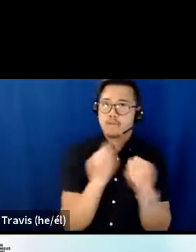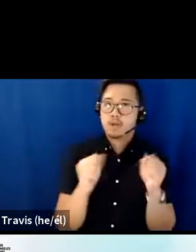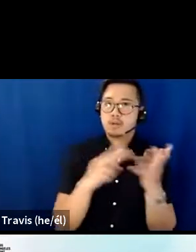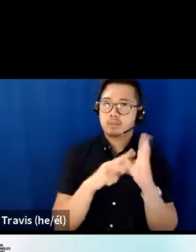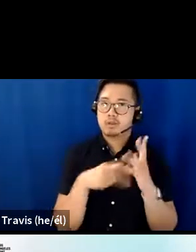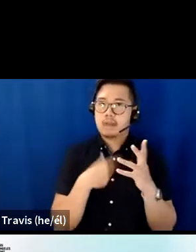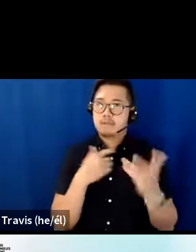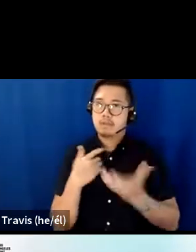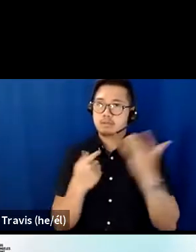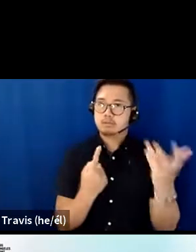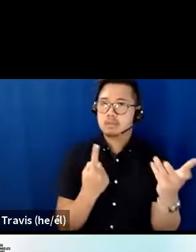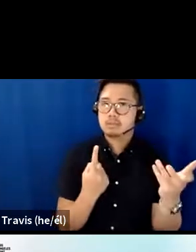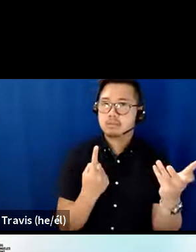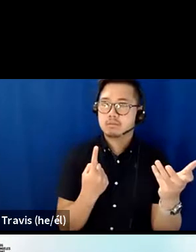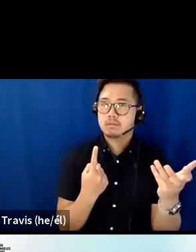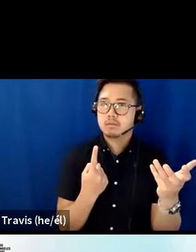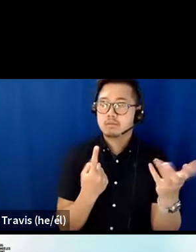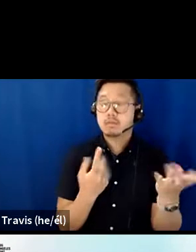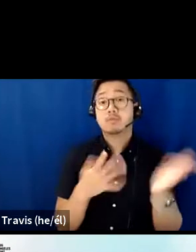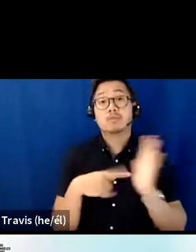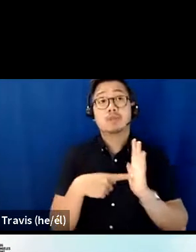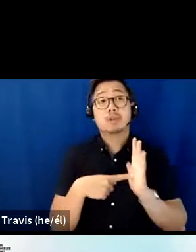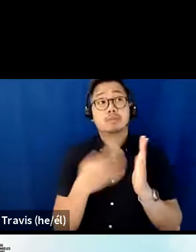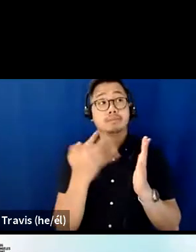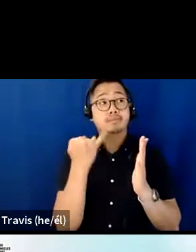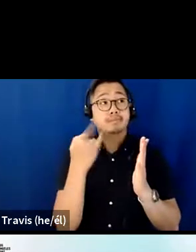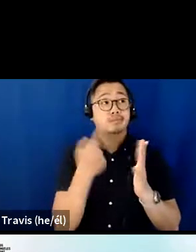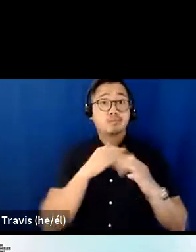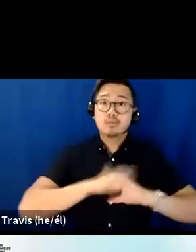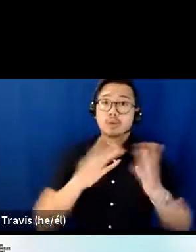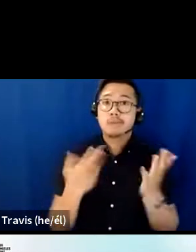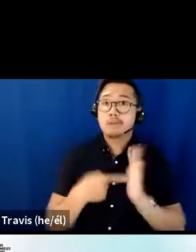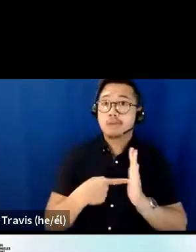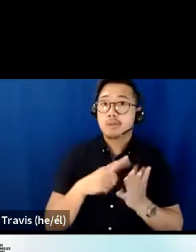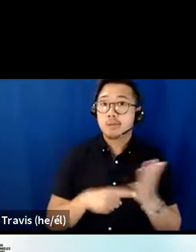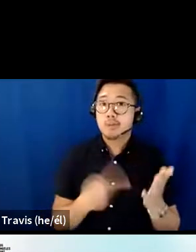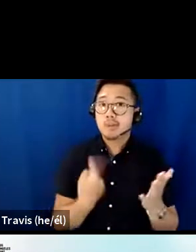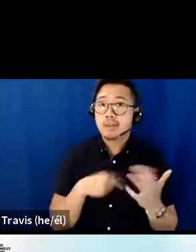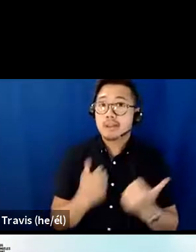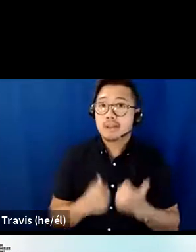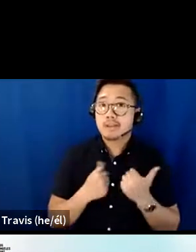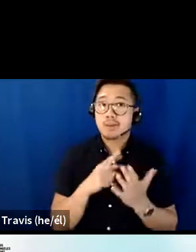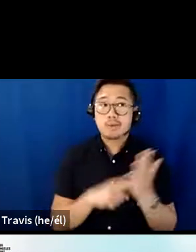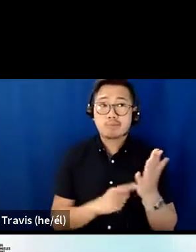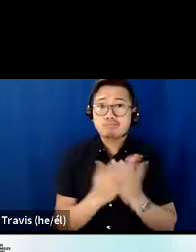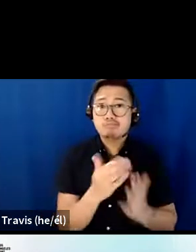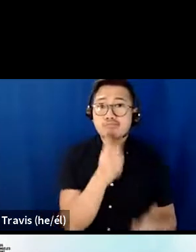price comes at, for instance, if we look at it in terms of how we're living and what we're dealing with here, the